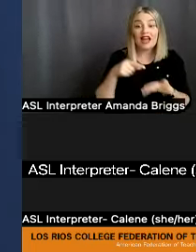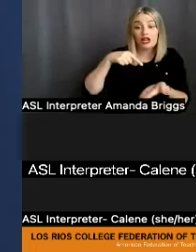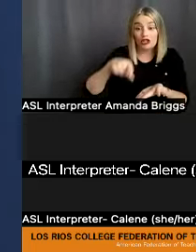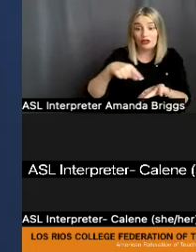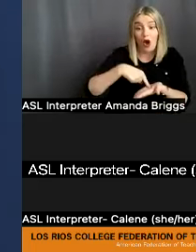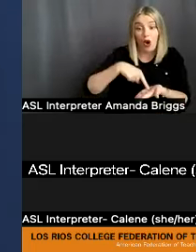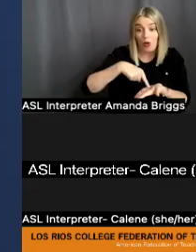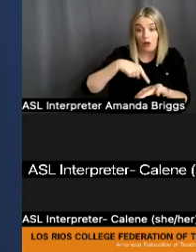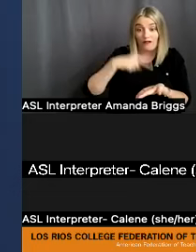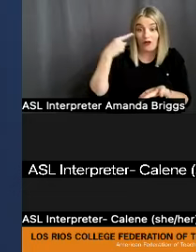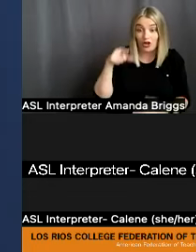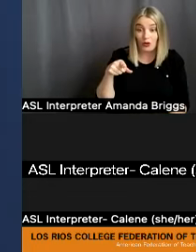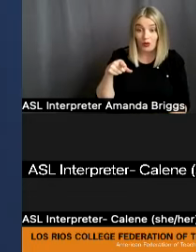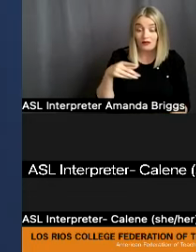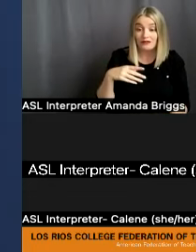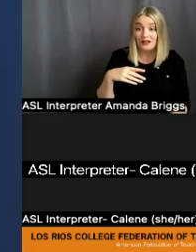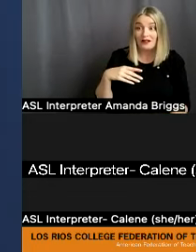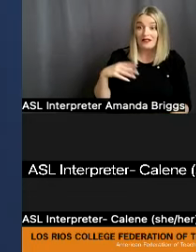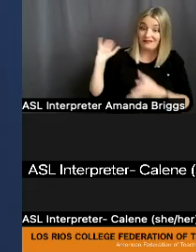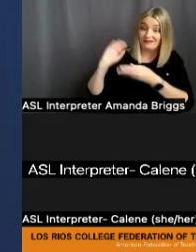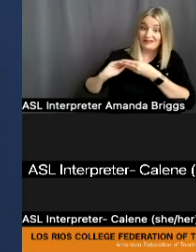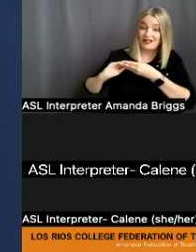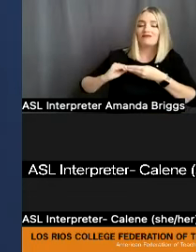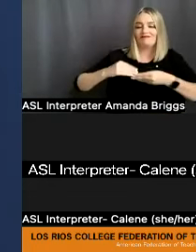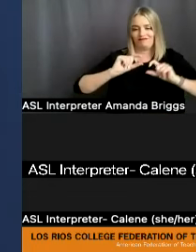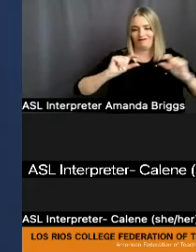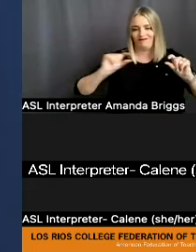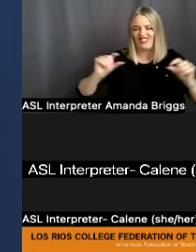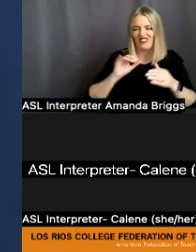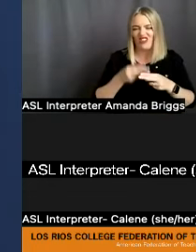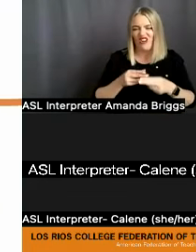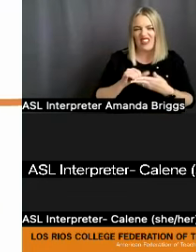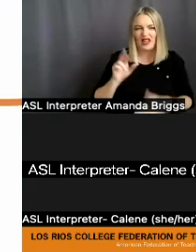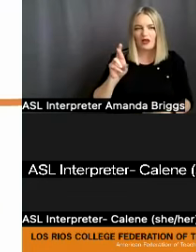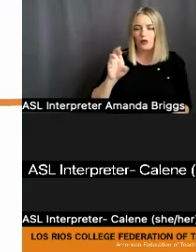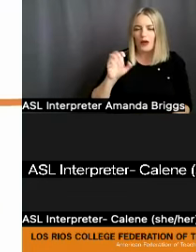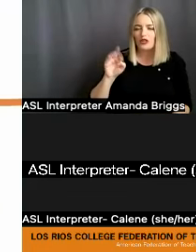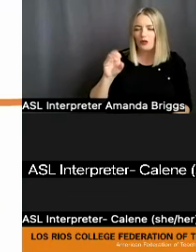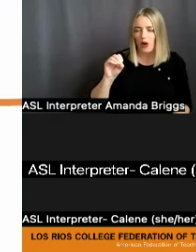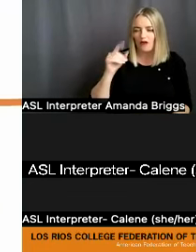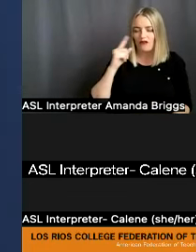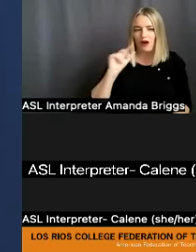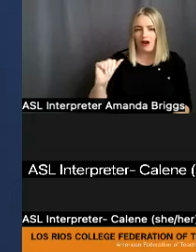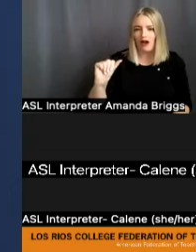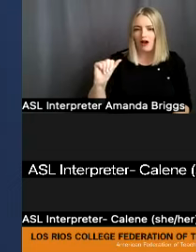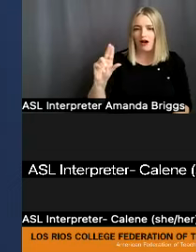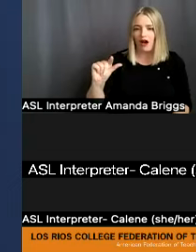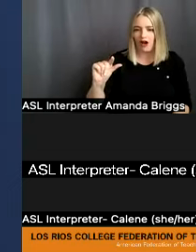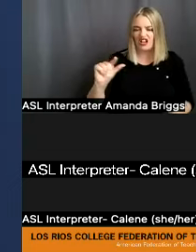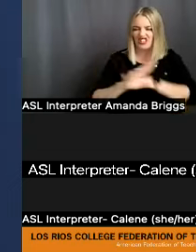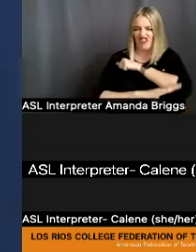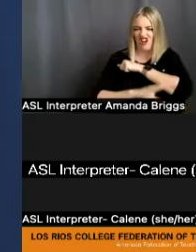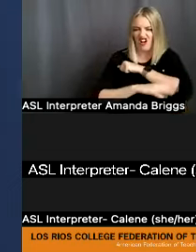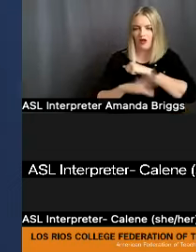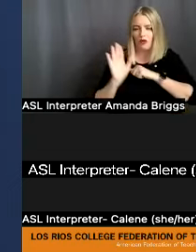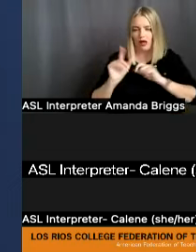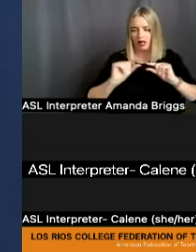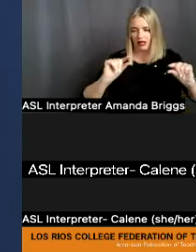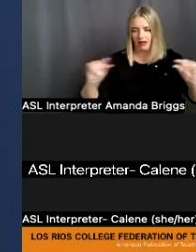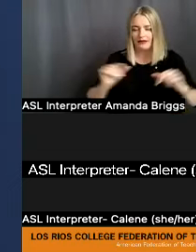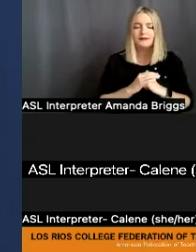the faculty that get distributed also in August. And we call that the retro. So one of the reasons I note this on the